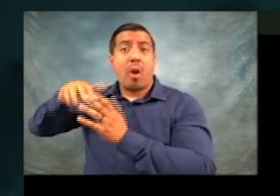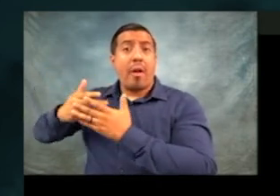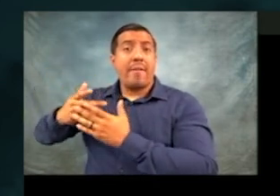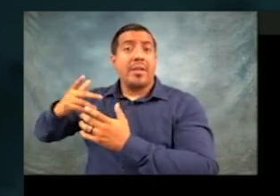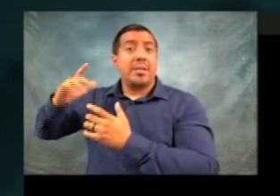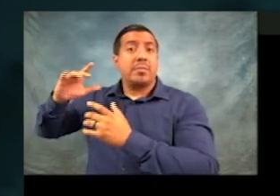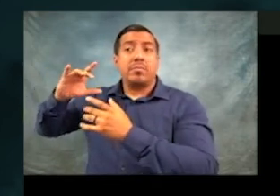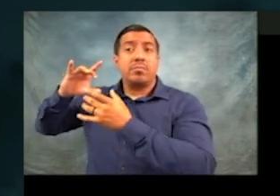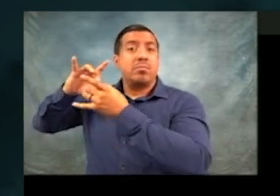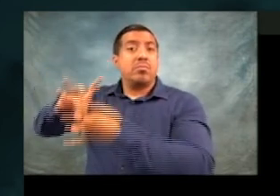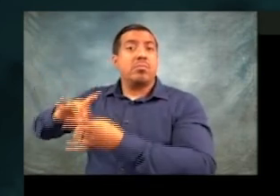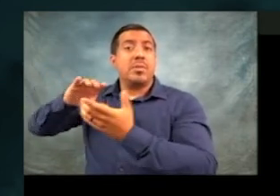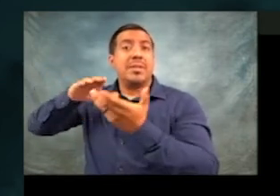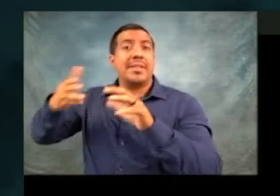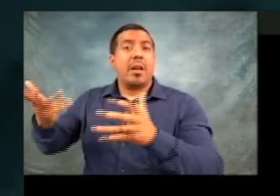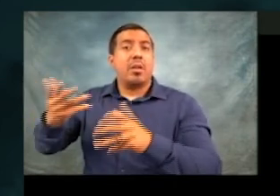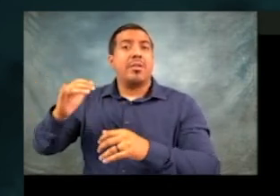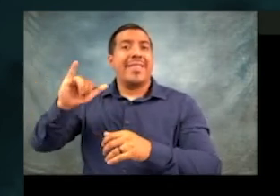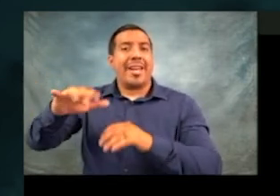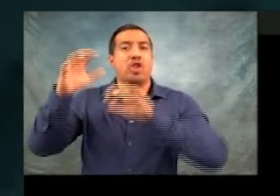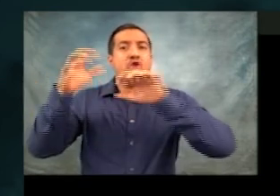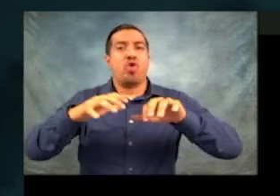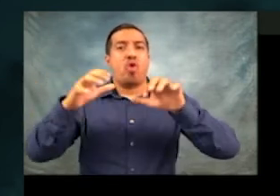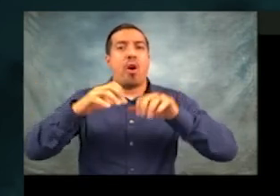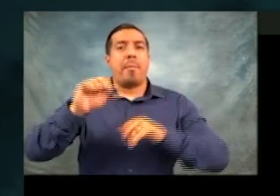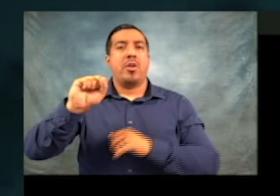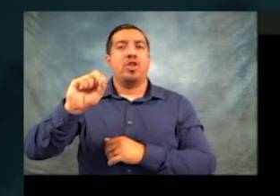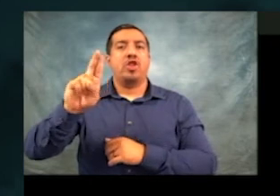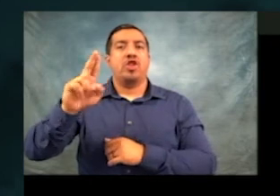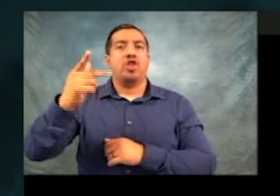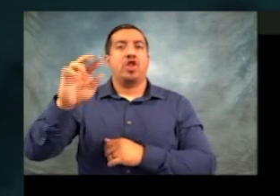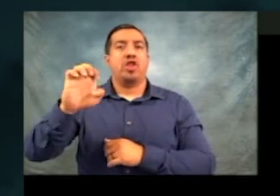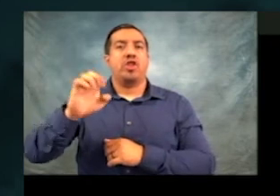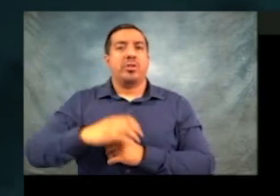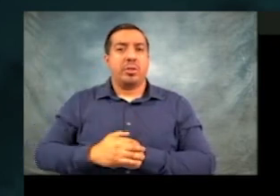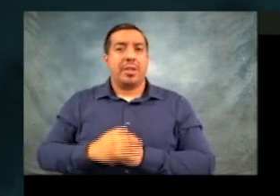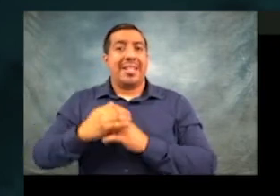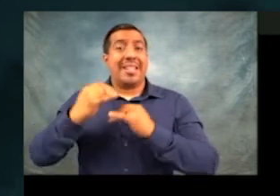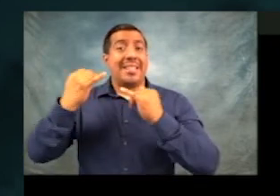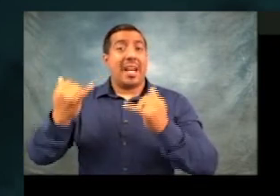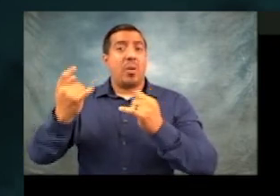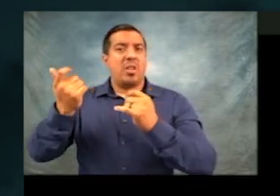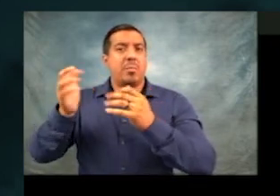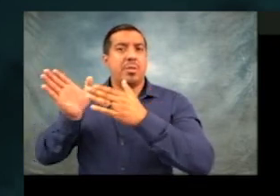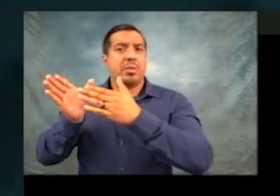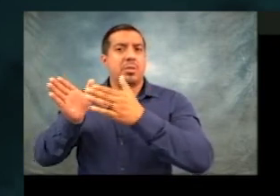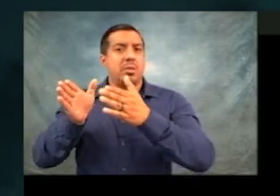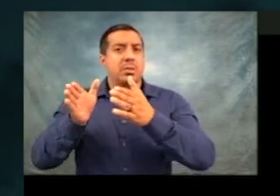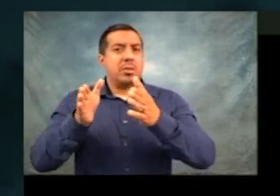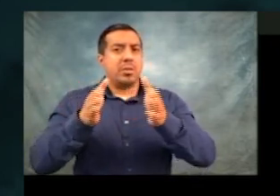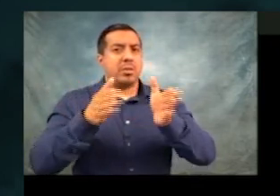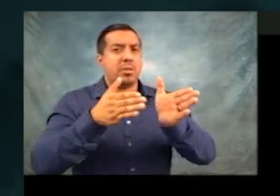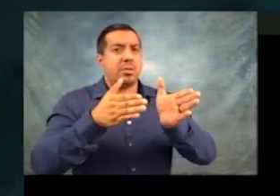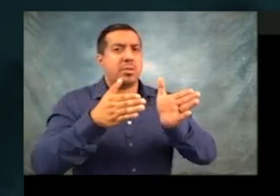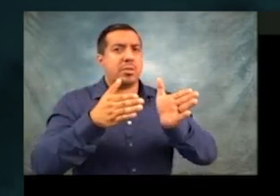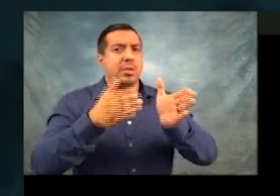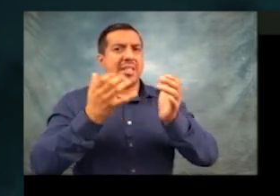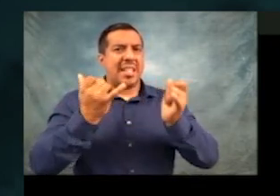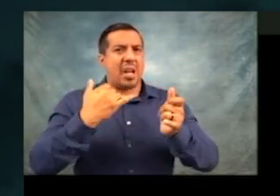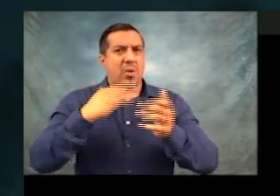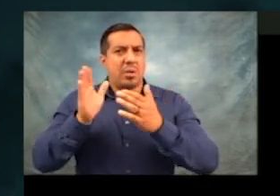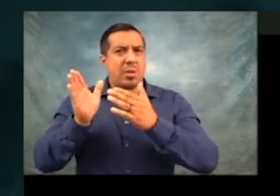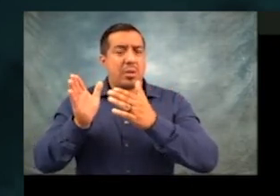a hurricane is storm surge. But that's starting to switch a little bit. And now we're starting